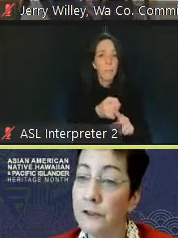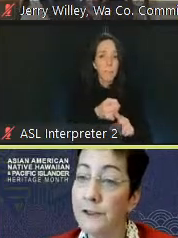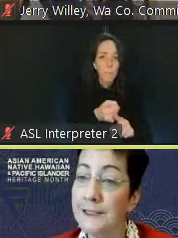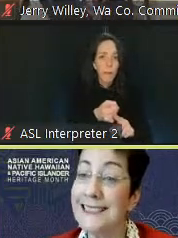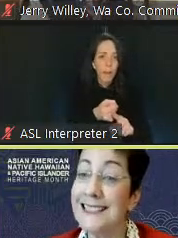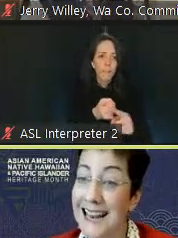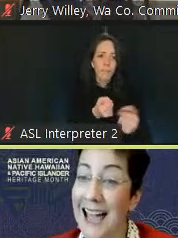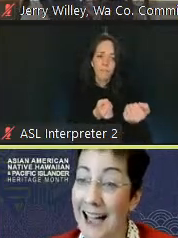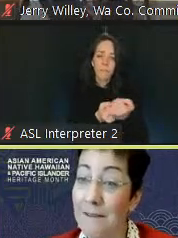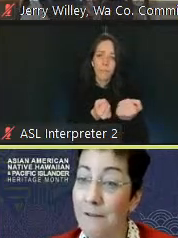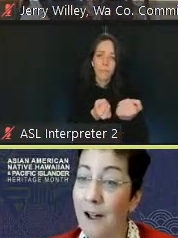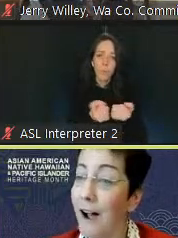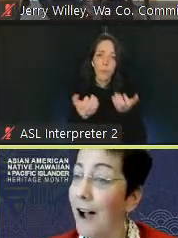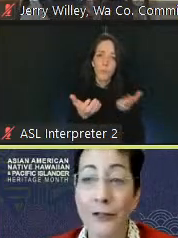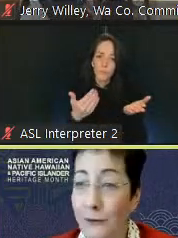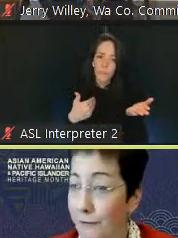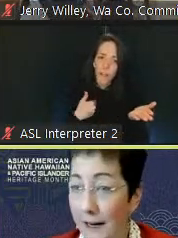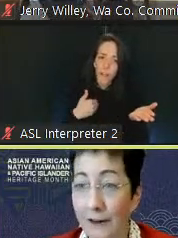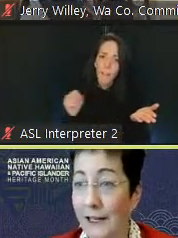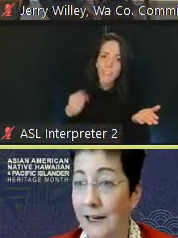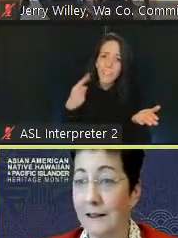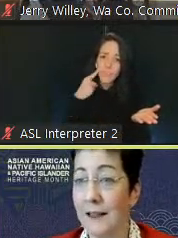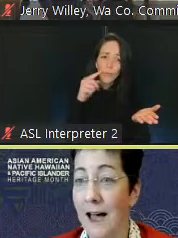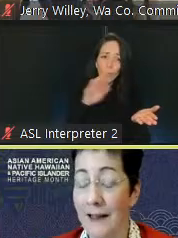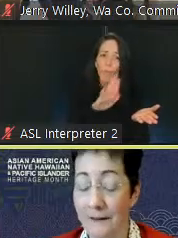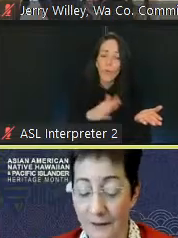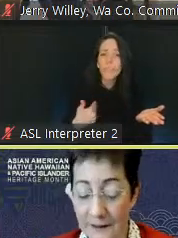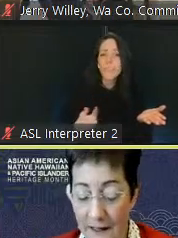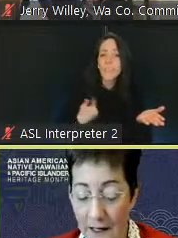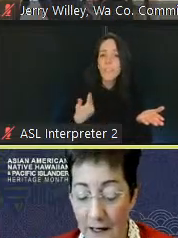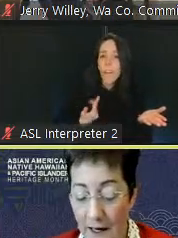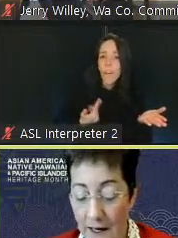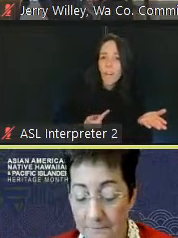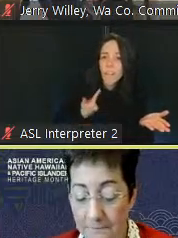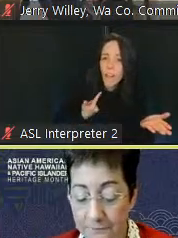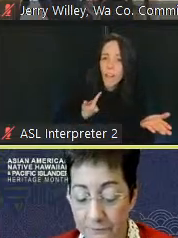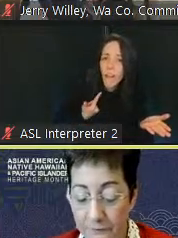support services can have on those very young lives.